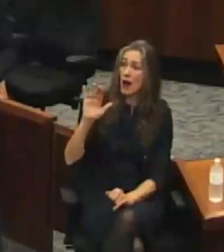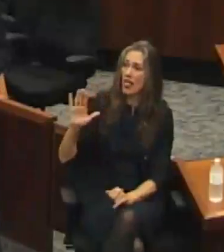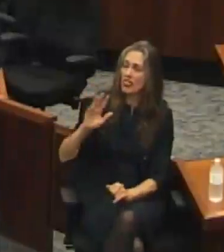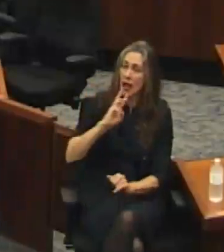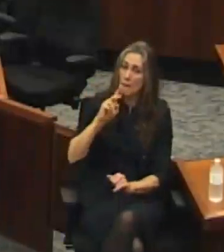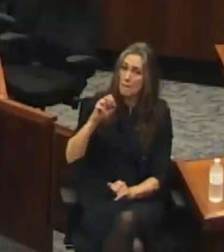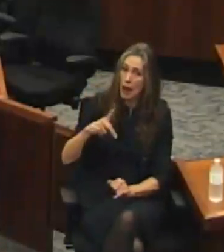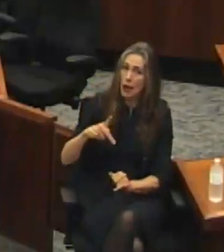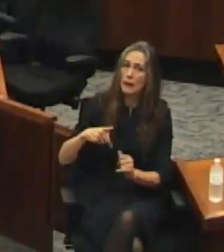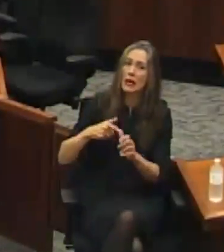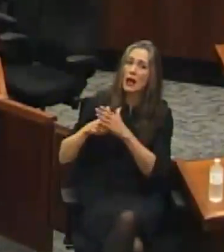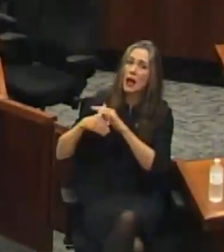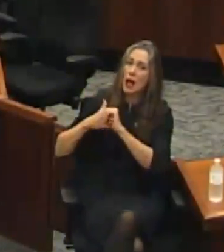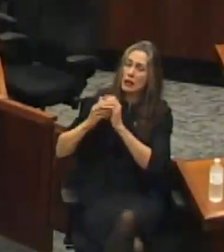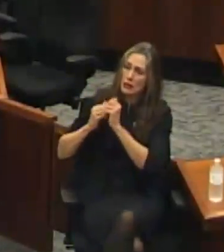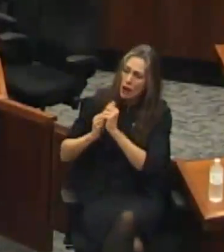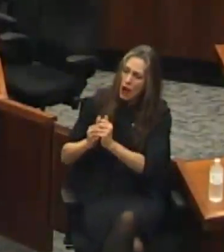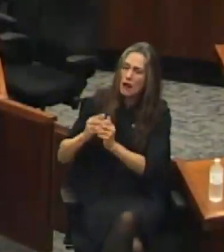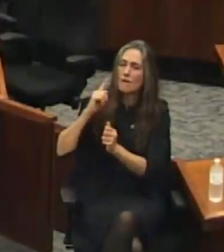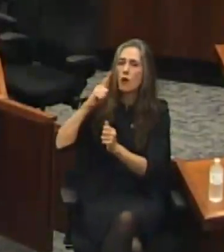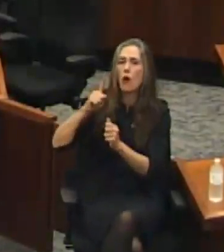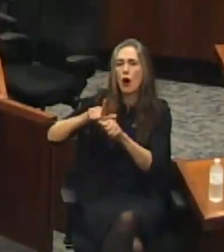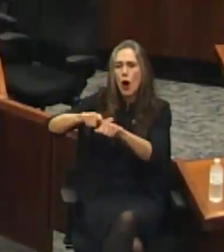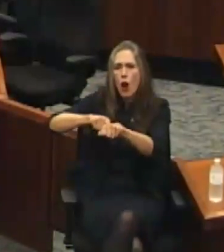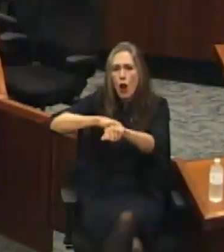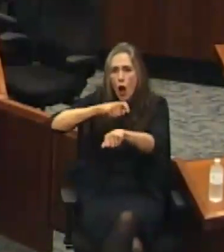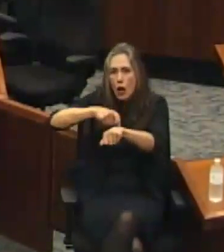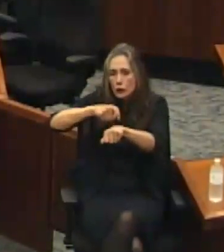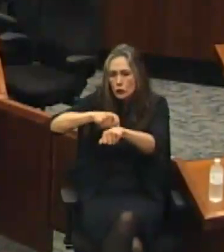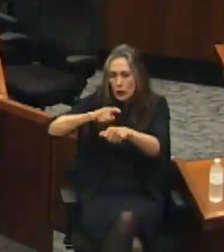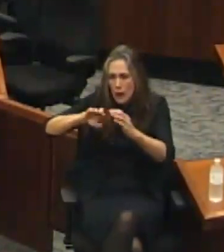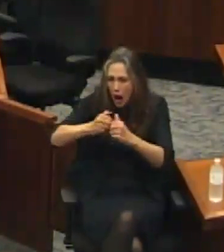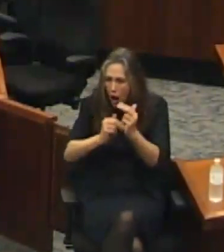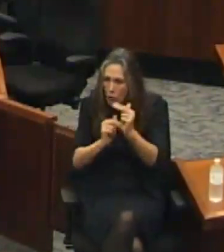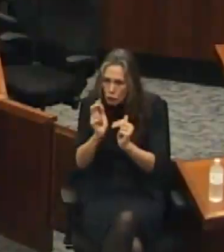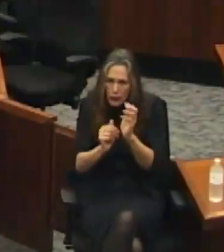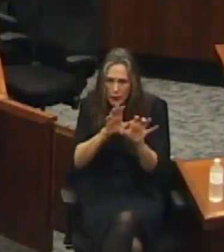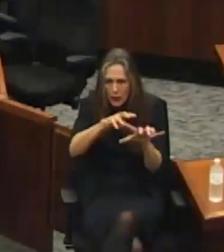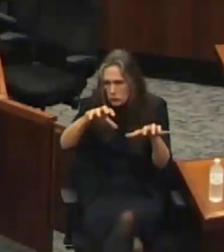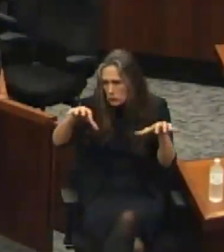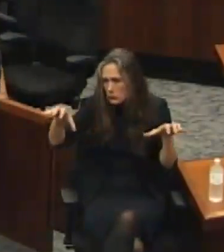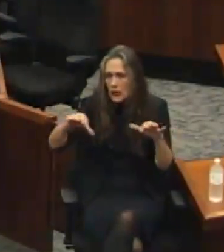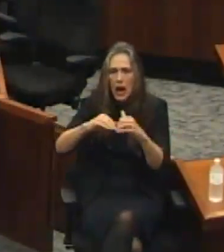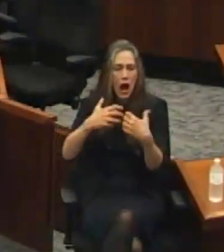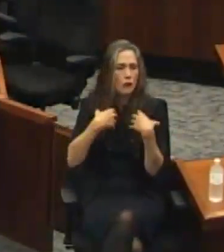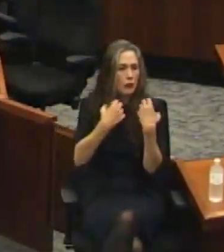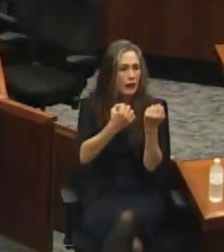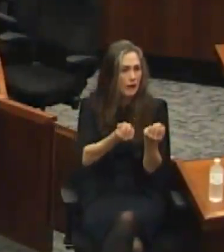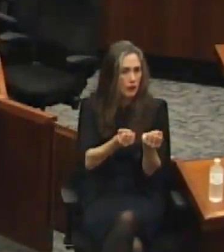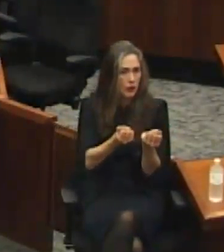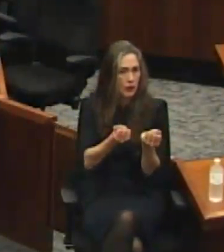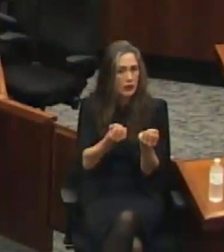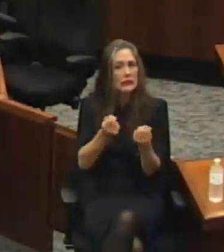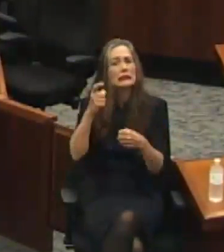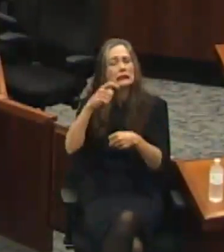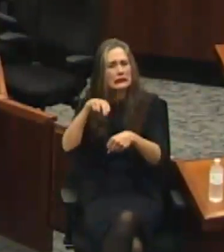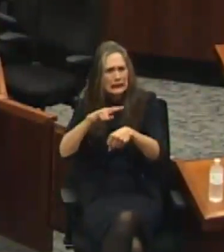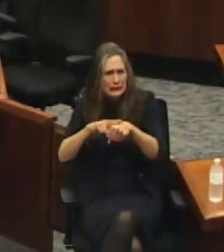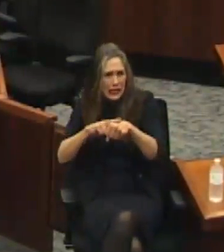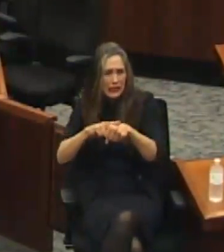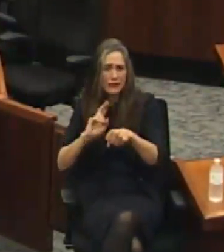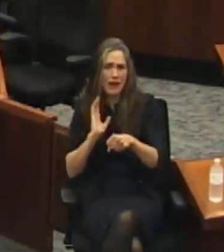the rebuilding and long-term recovery. As the native vegetation above our communities reestablishes itself, we're still